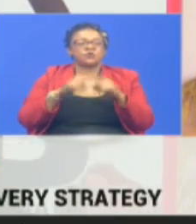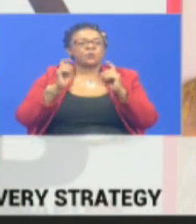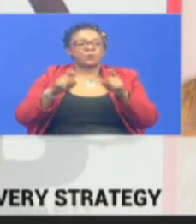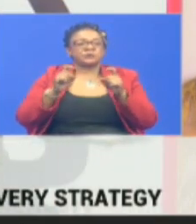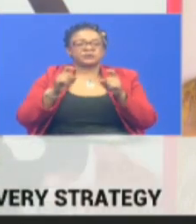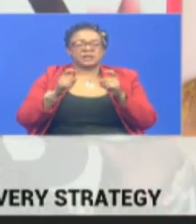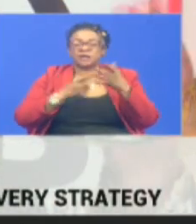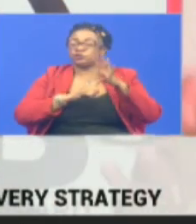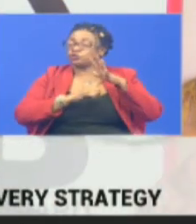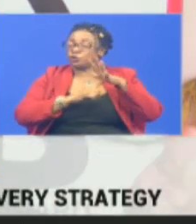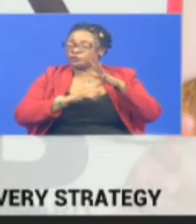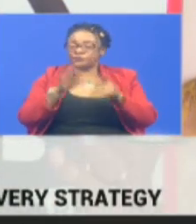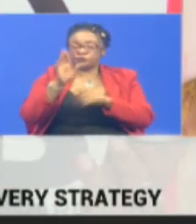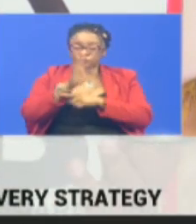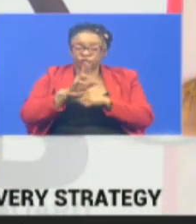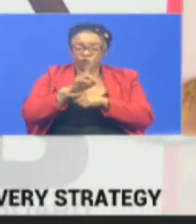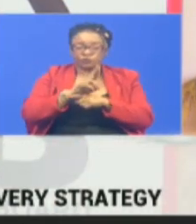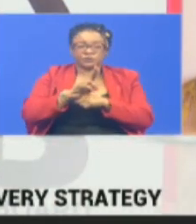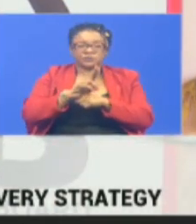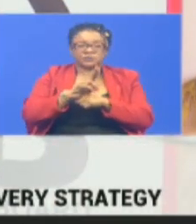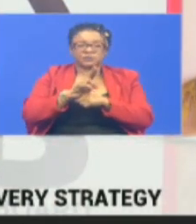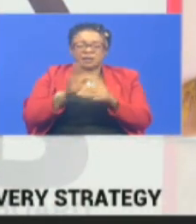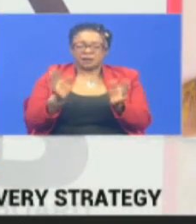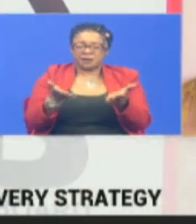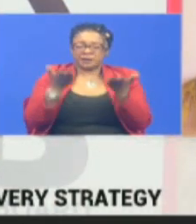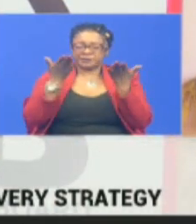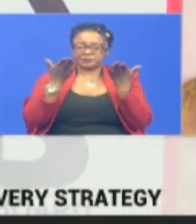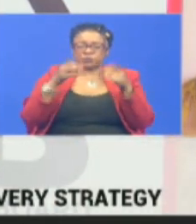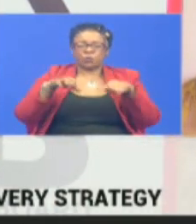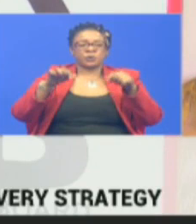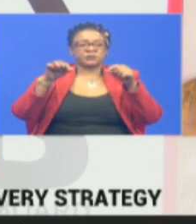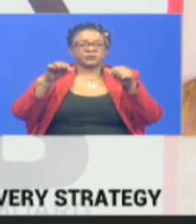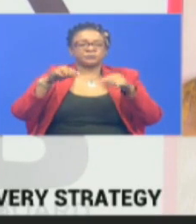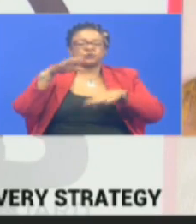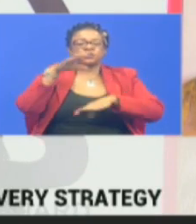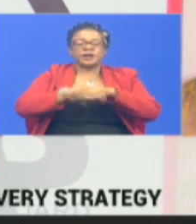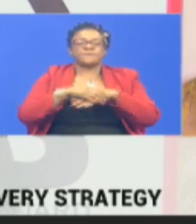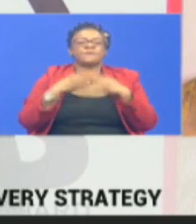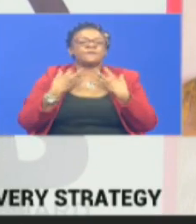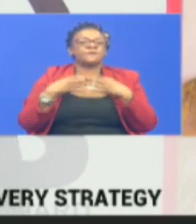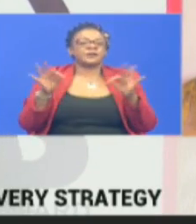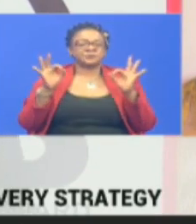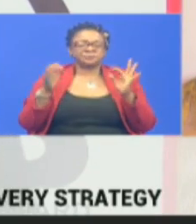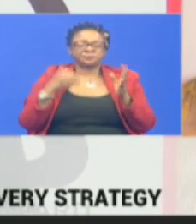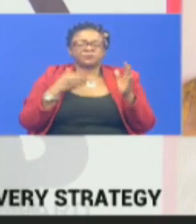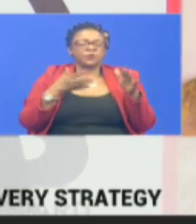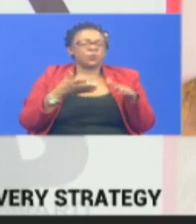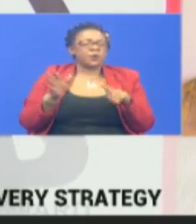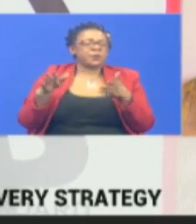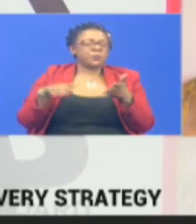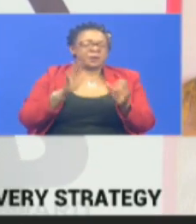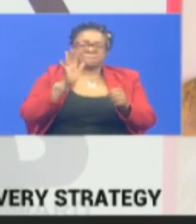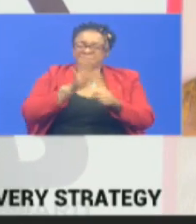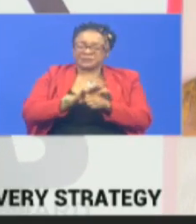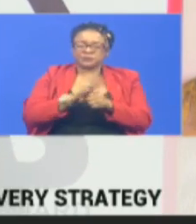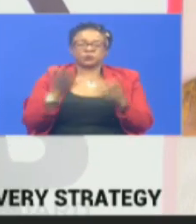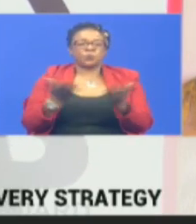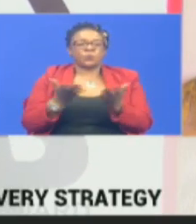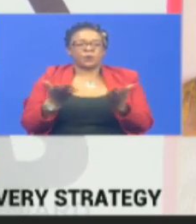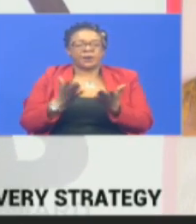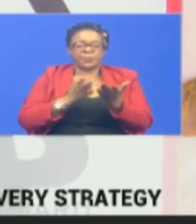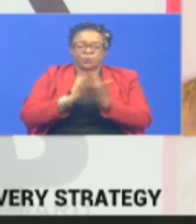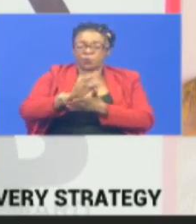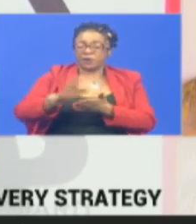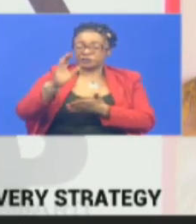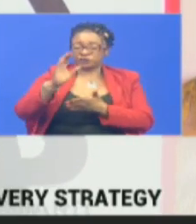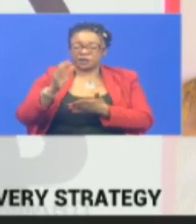drone for you to be able to enhance the quality of your film, you get it for free. So there are so many ways where by cash and kind, we are hoping that